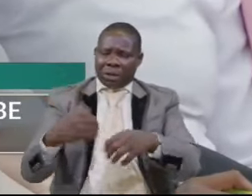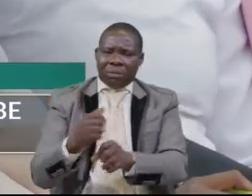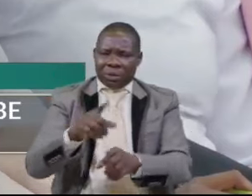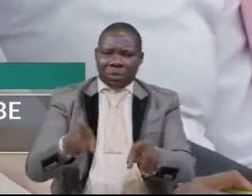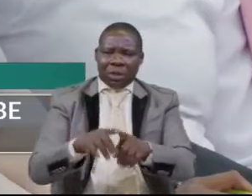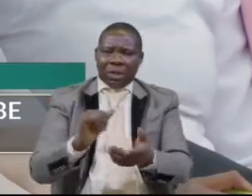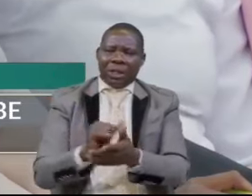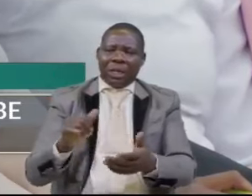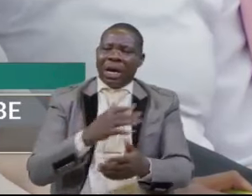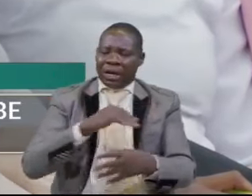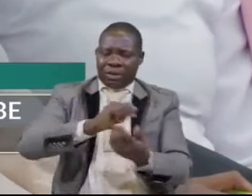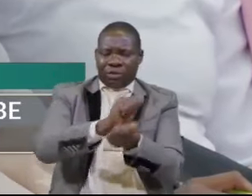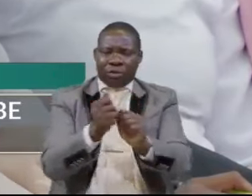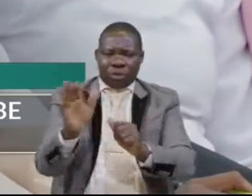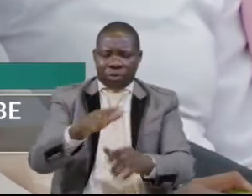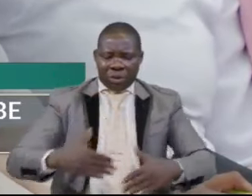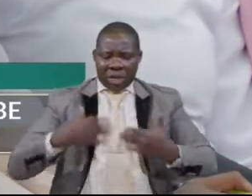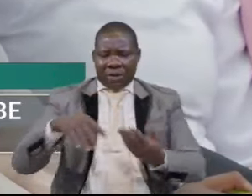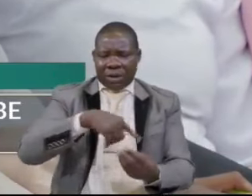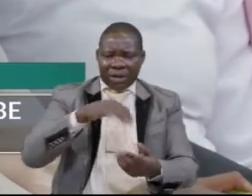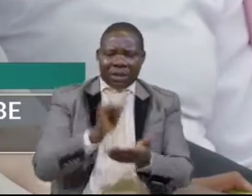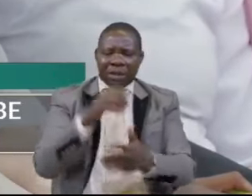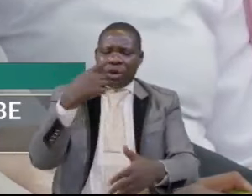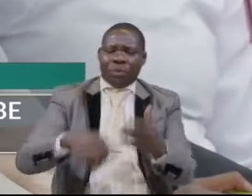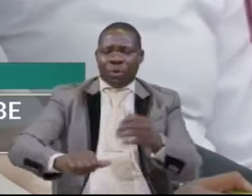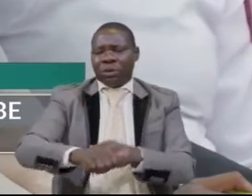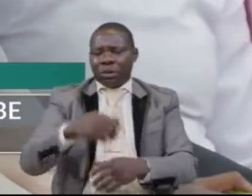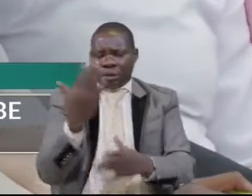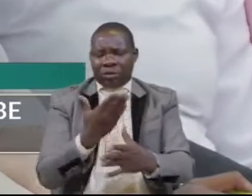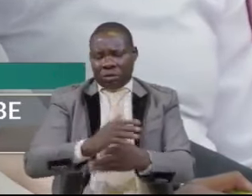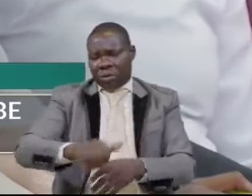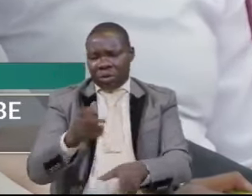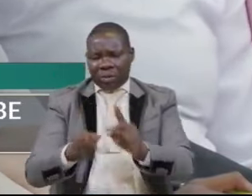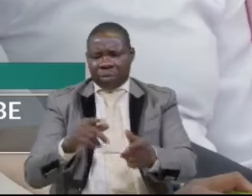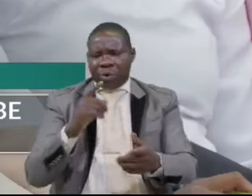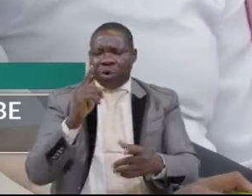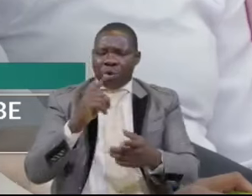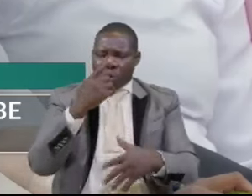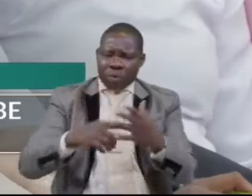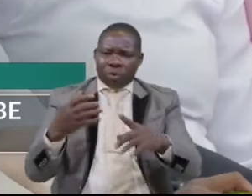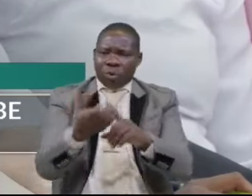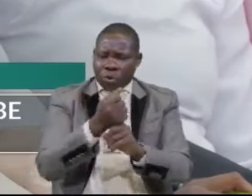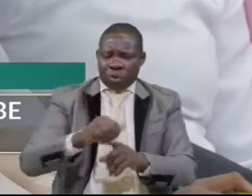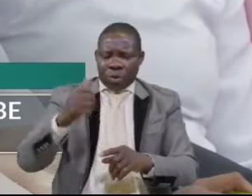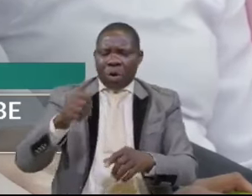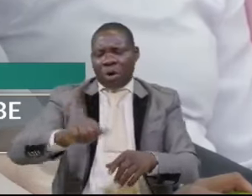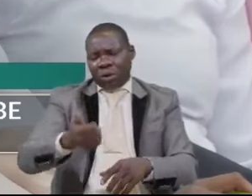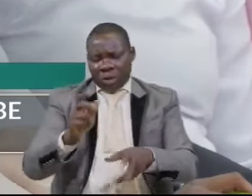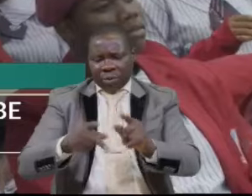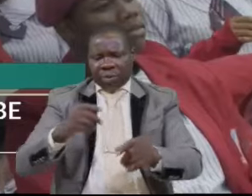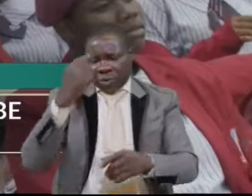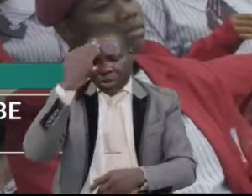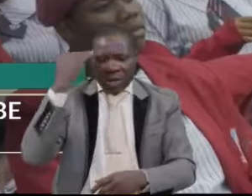jewels other people, what distorts other people, what pulls other people heads now and legs up, the Lord